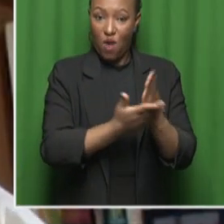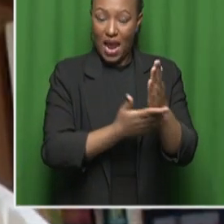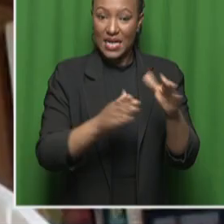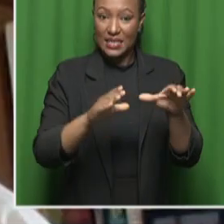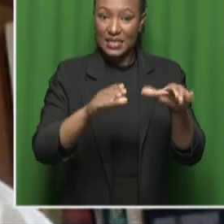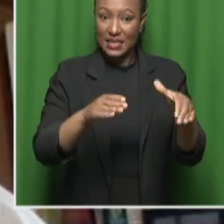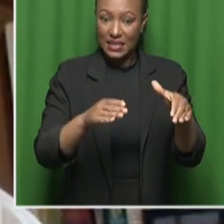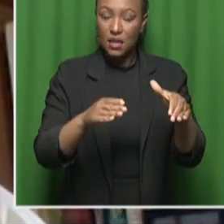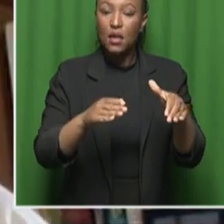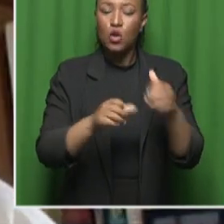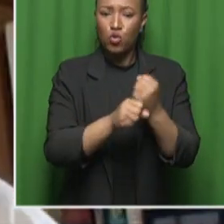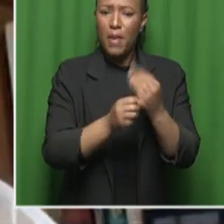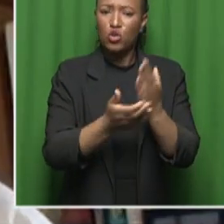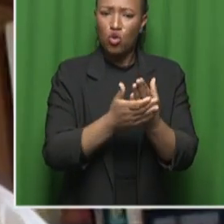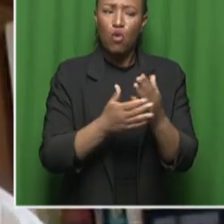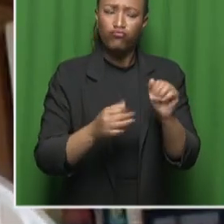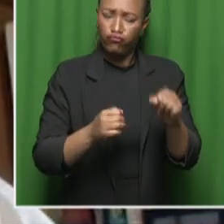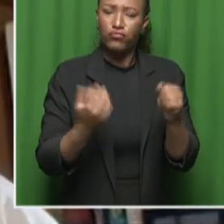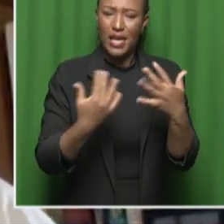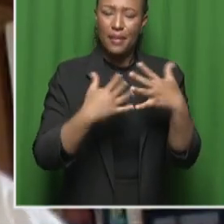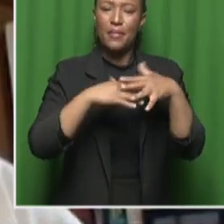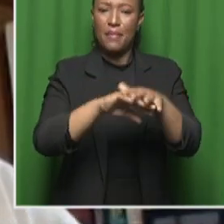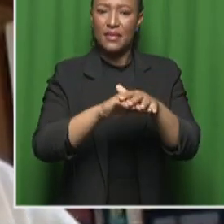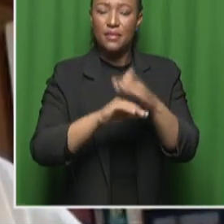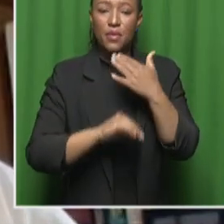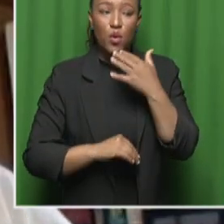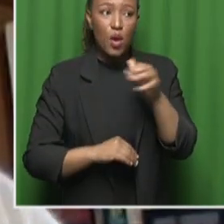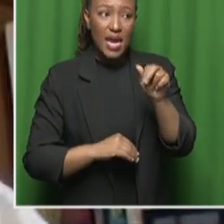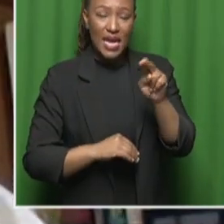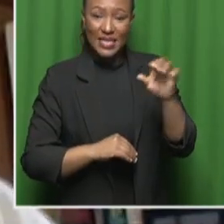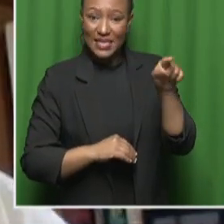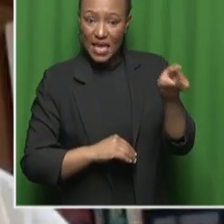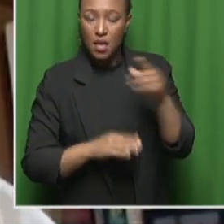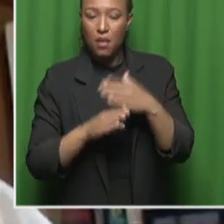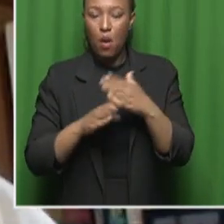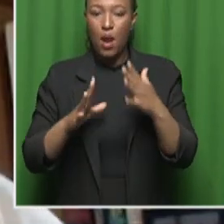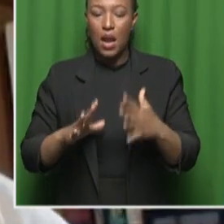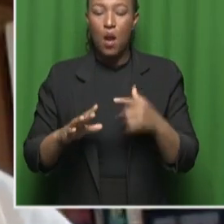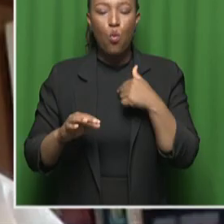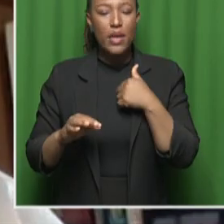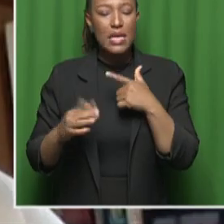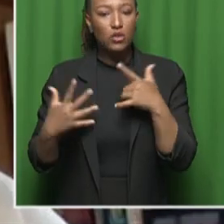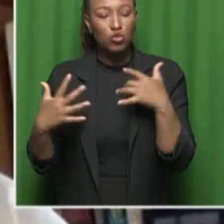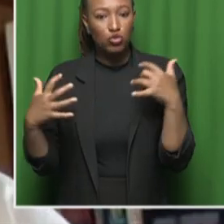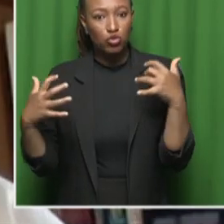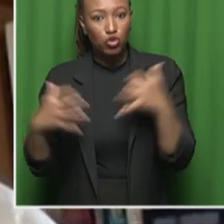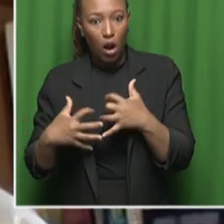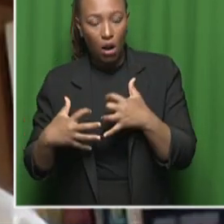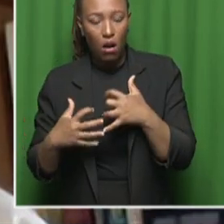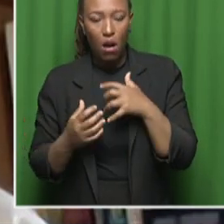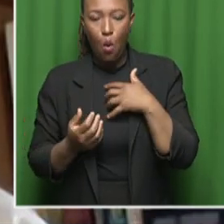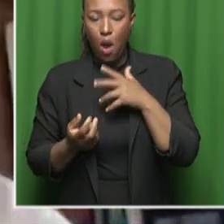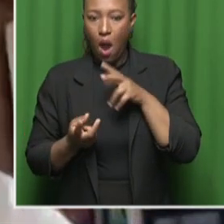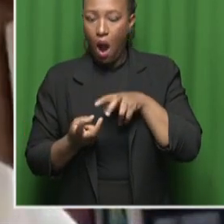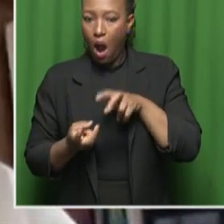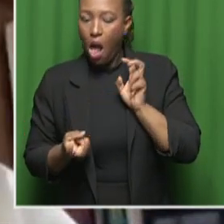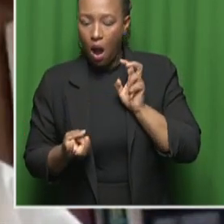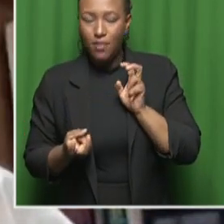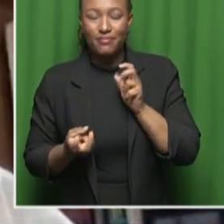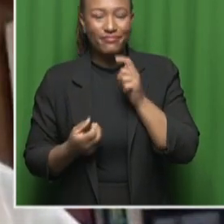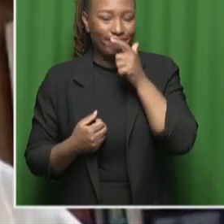being implemented by the ANC government and also by workers as a whole. And so we are really shocked and saddened by his untimely death. And so we send